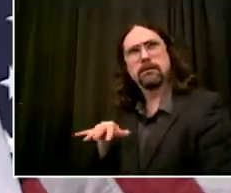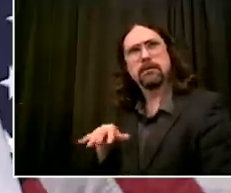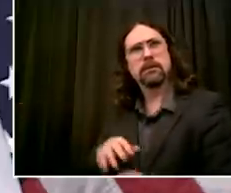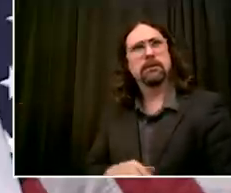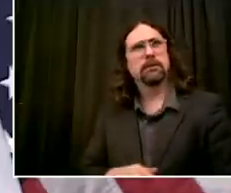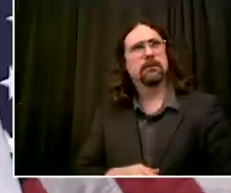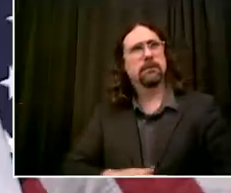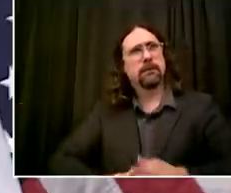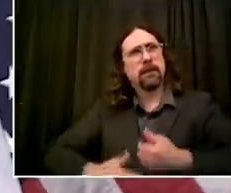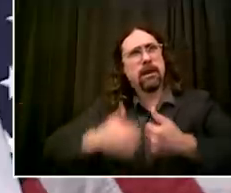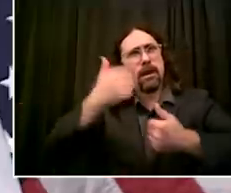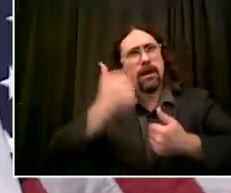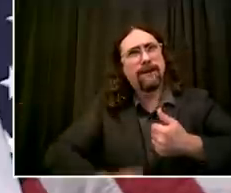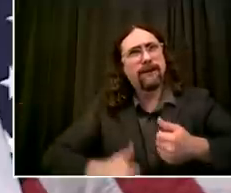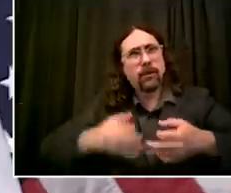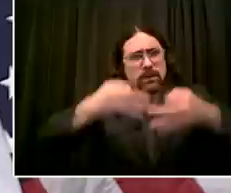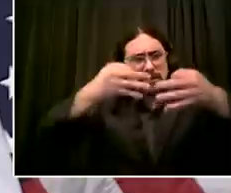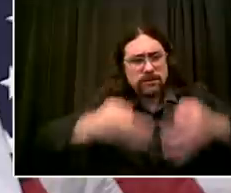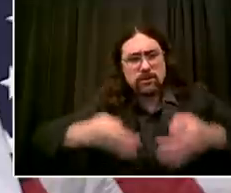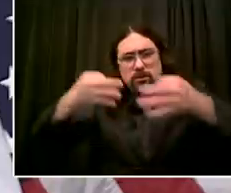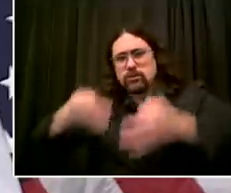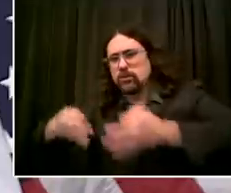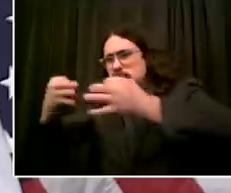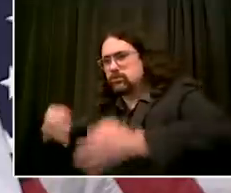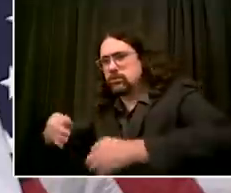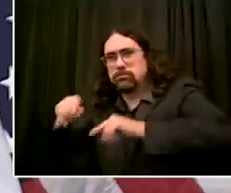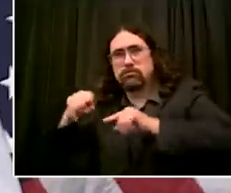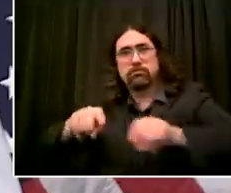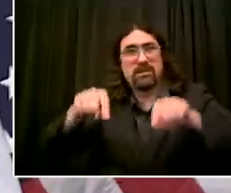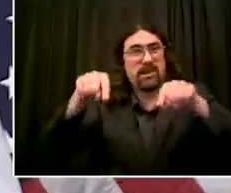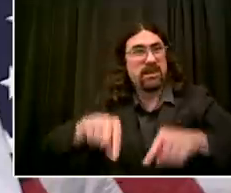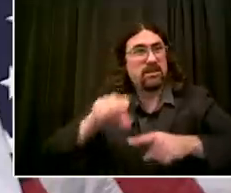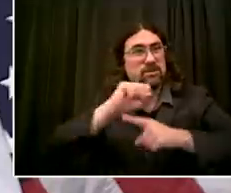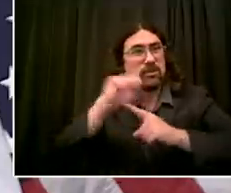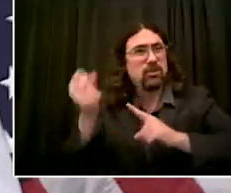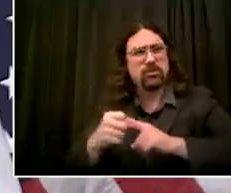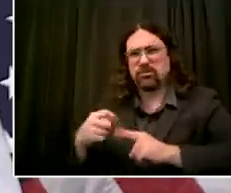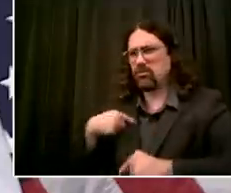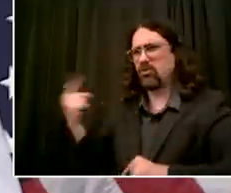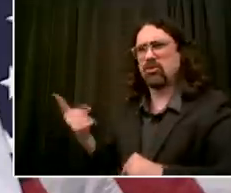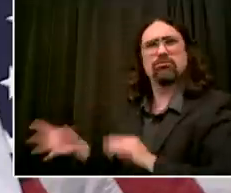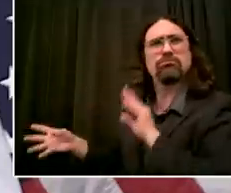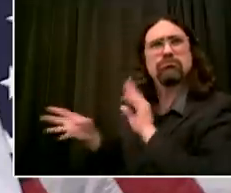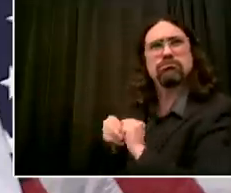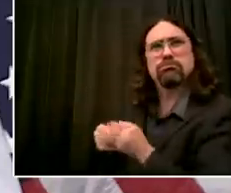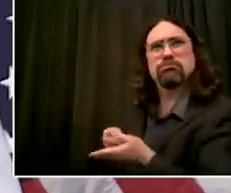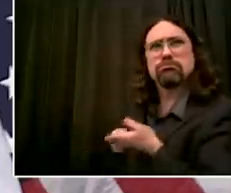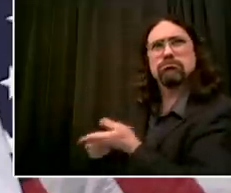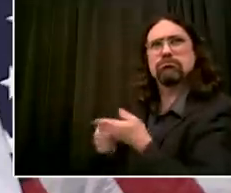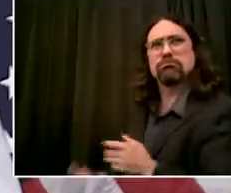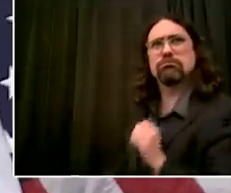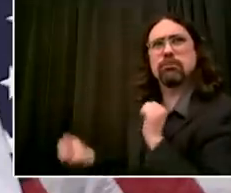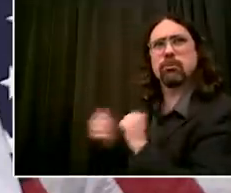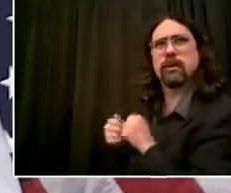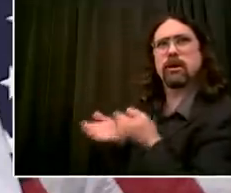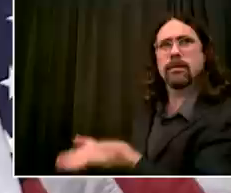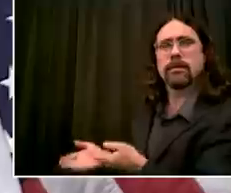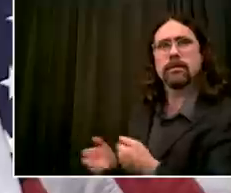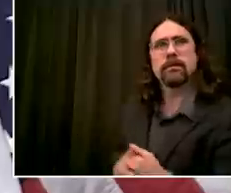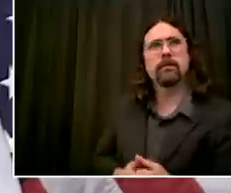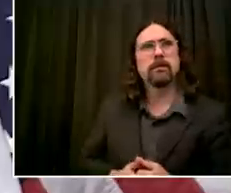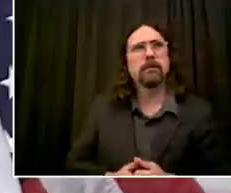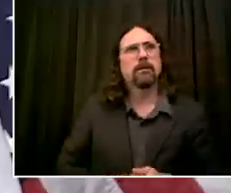consensus. If I see something troubling, I'm going to say it's troubling. But there's still, regardless of what I say, going to be an